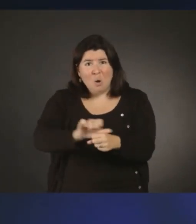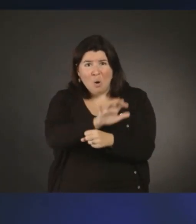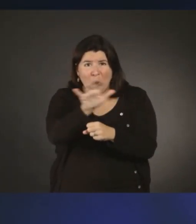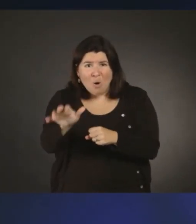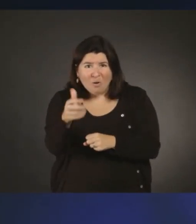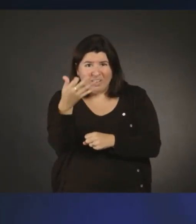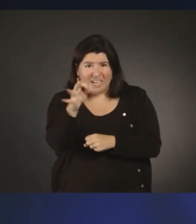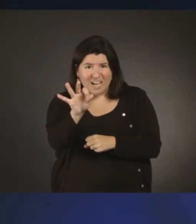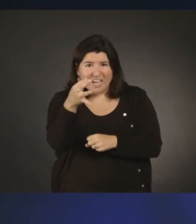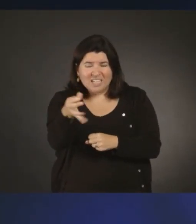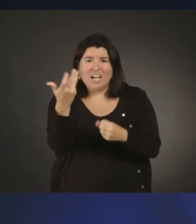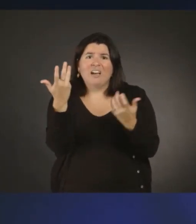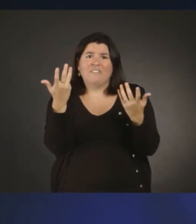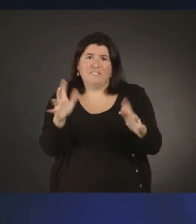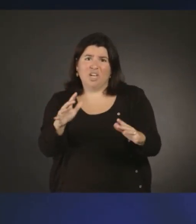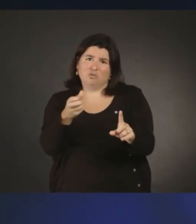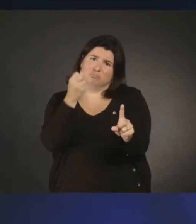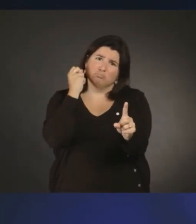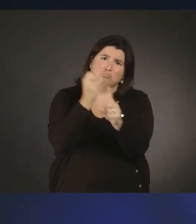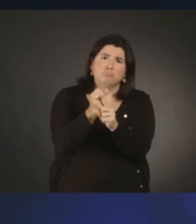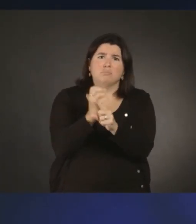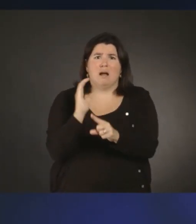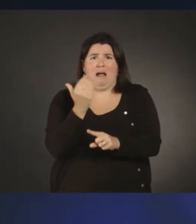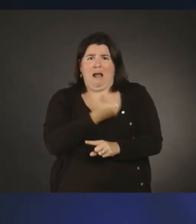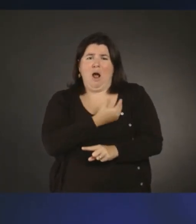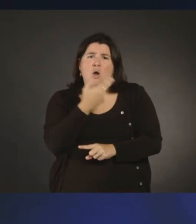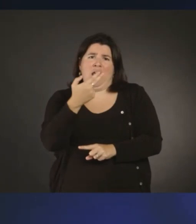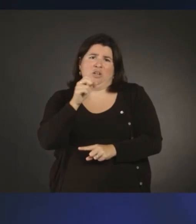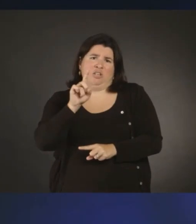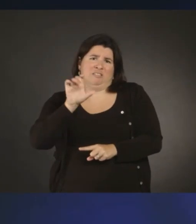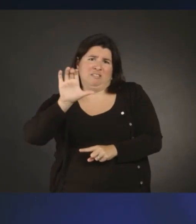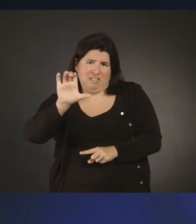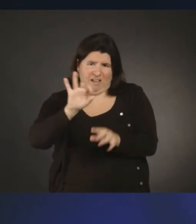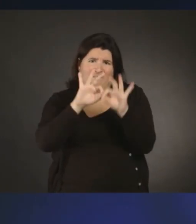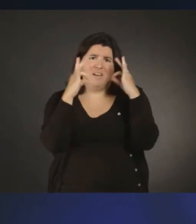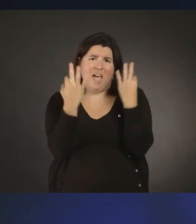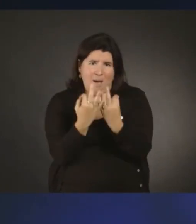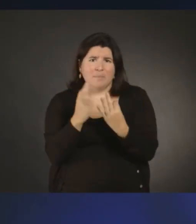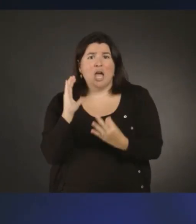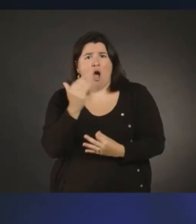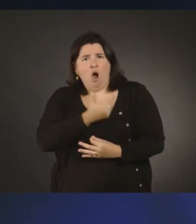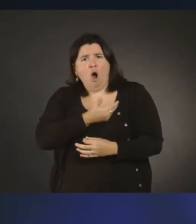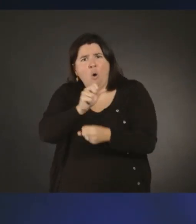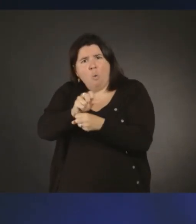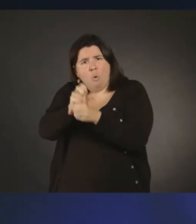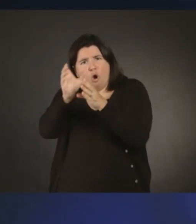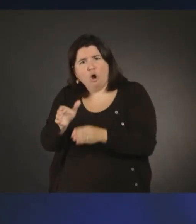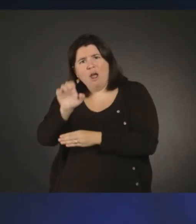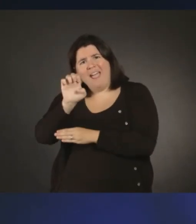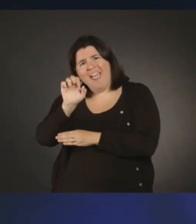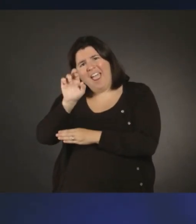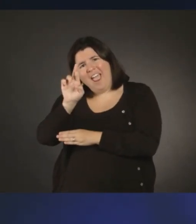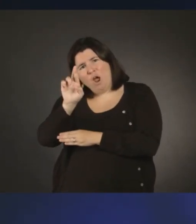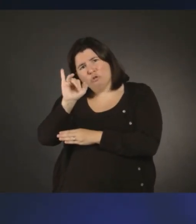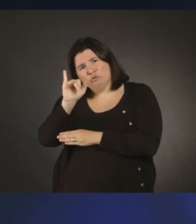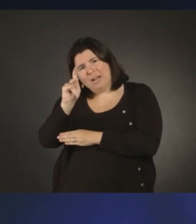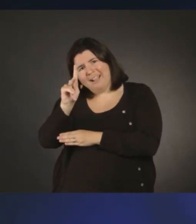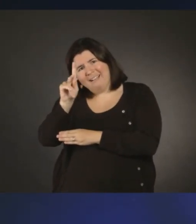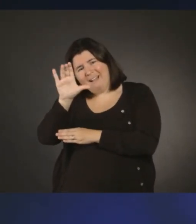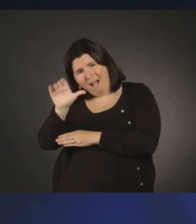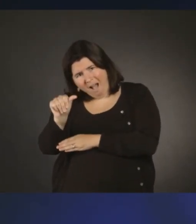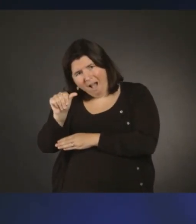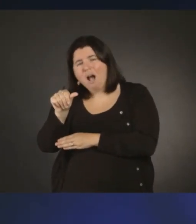month. Erica, one of our employees, lost her father to COVID-19. Her dad,